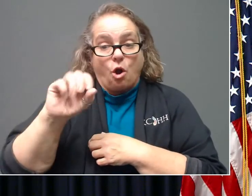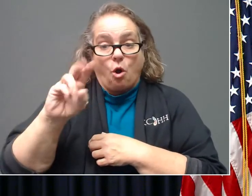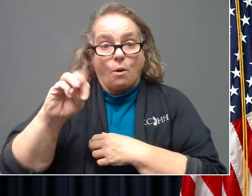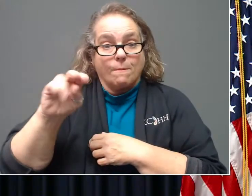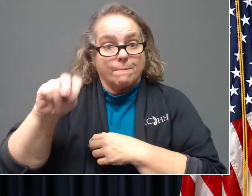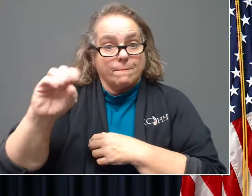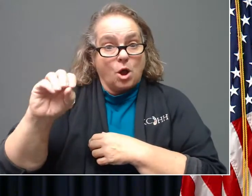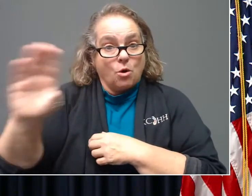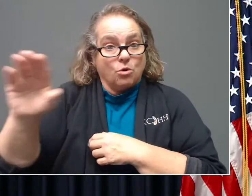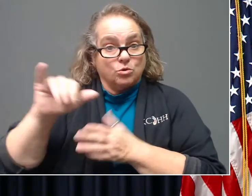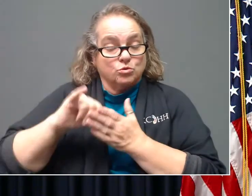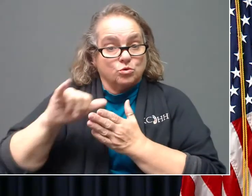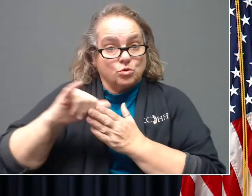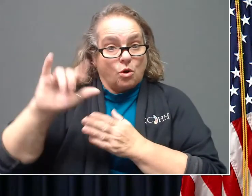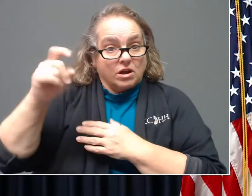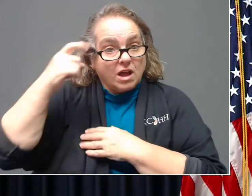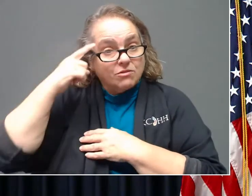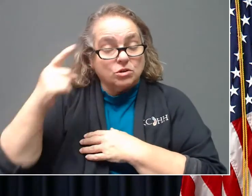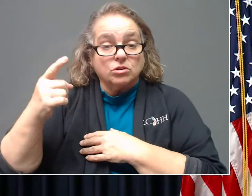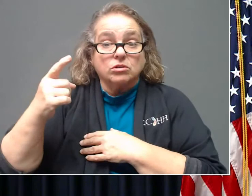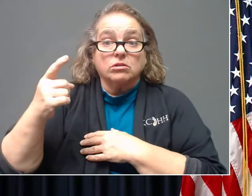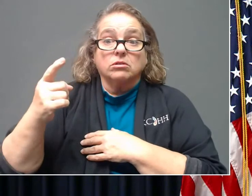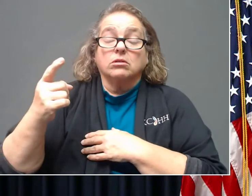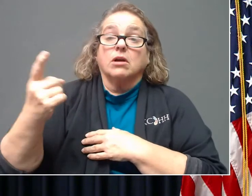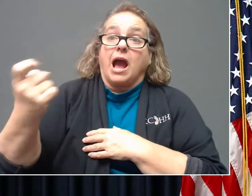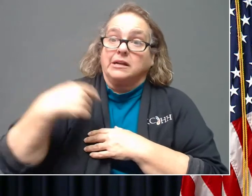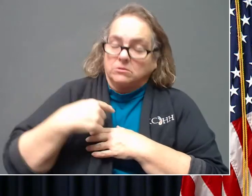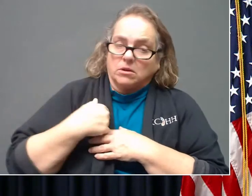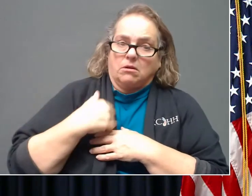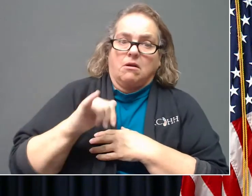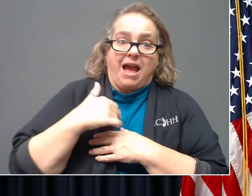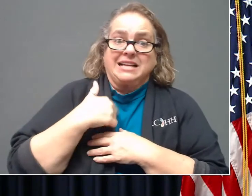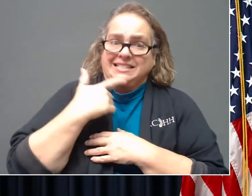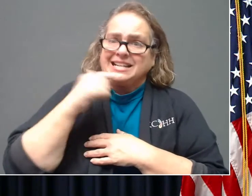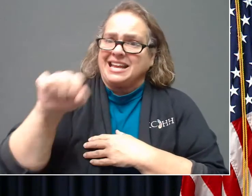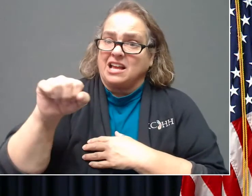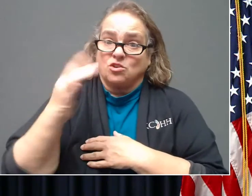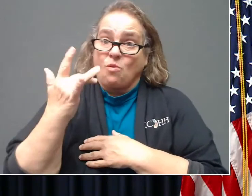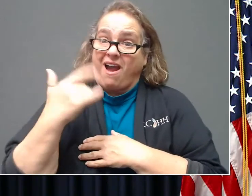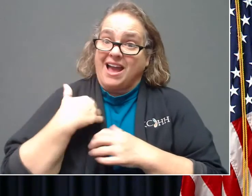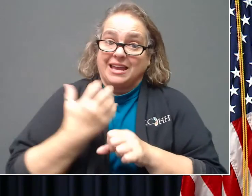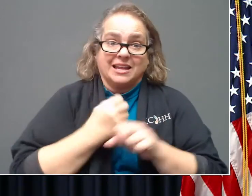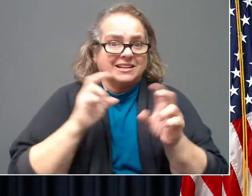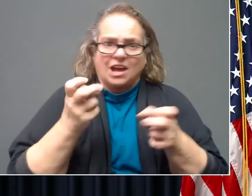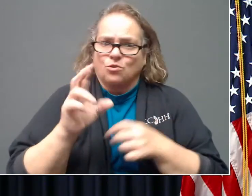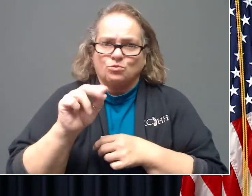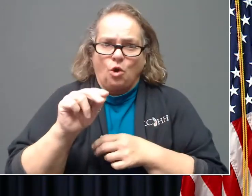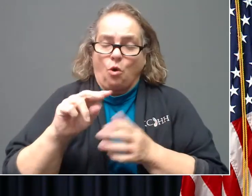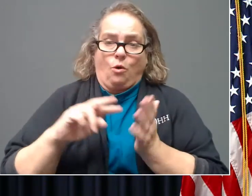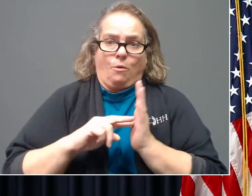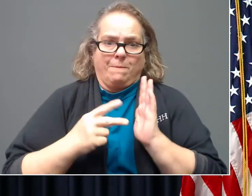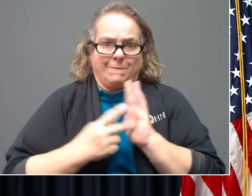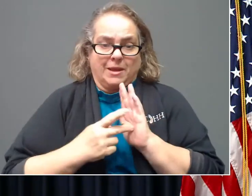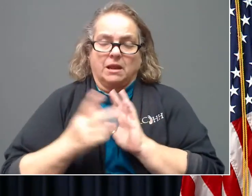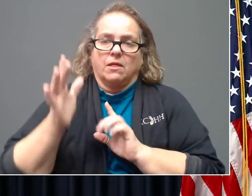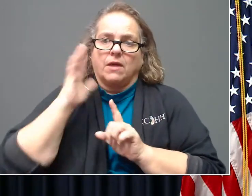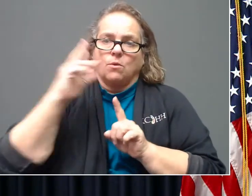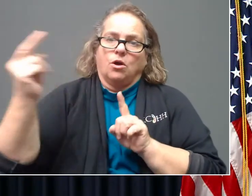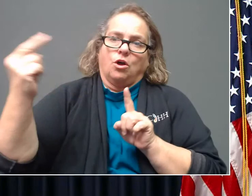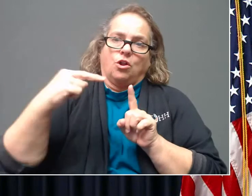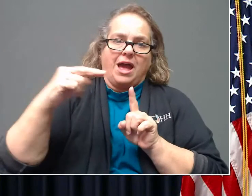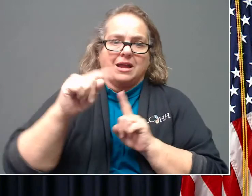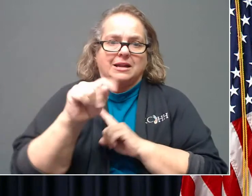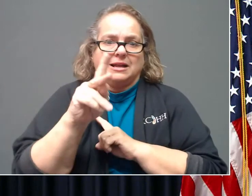said yes wasn't for any title. It's because it meant that Kentucky's interests in